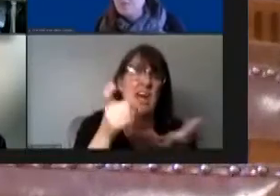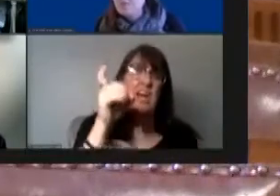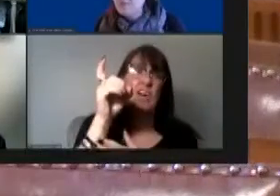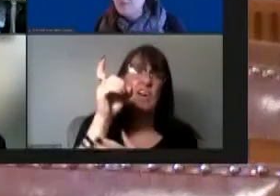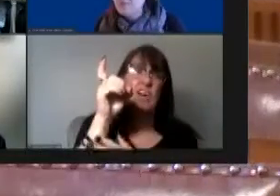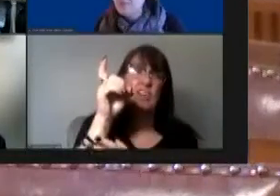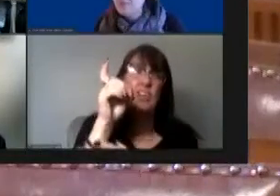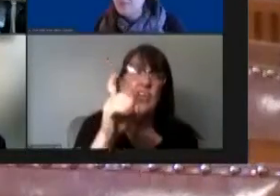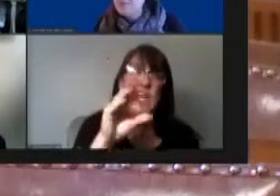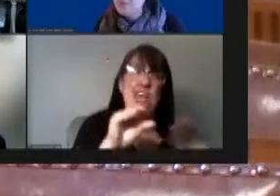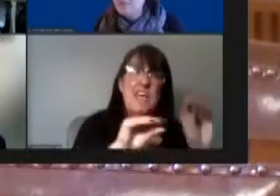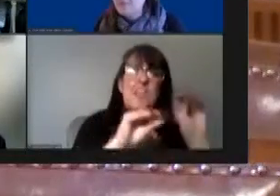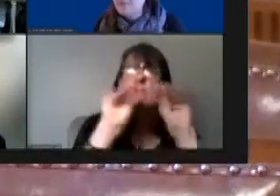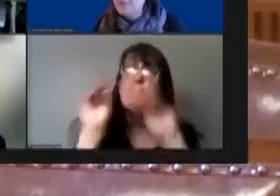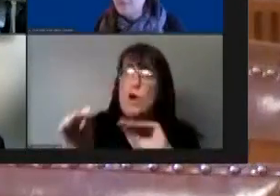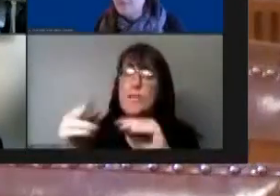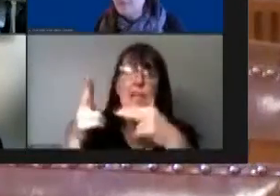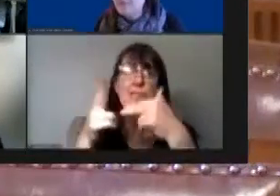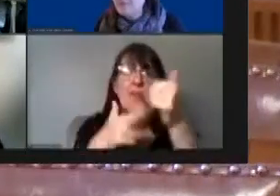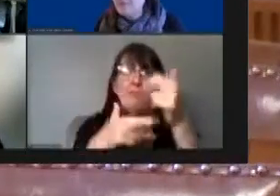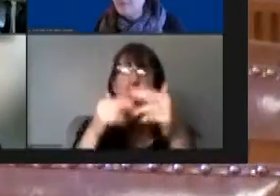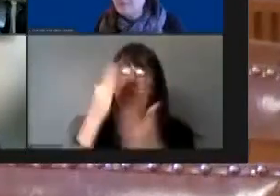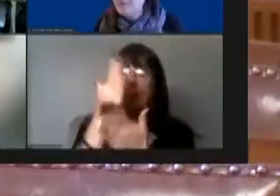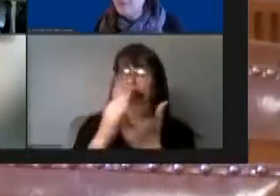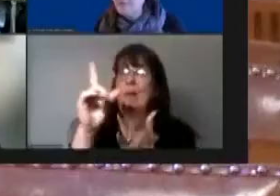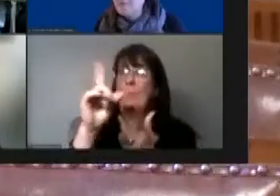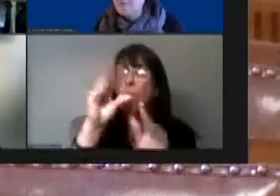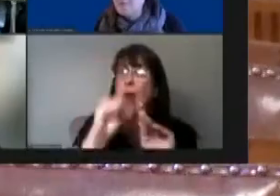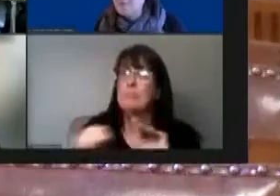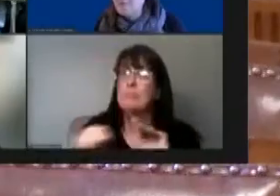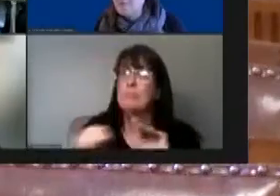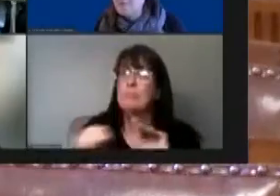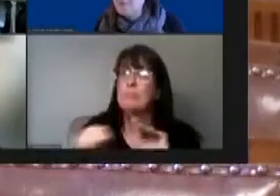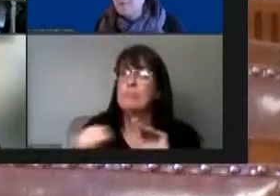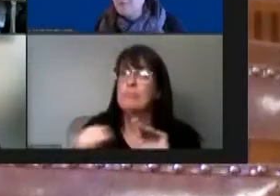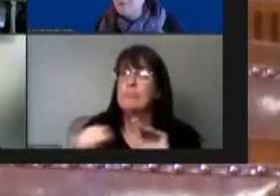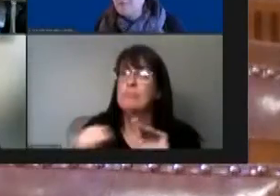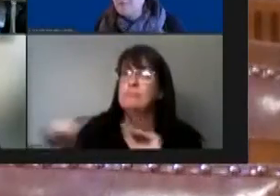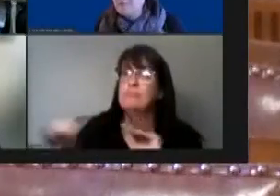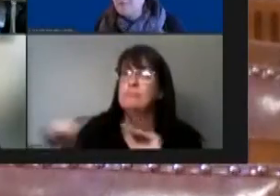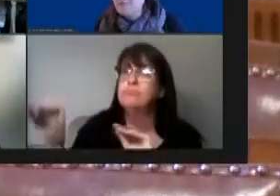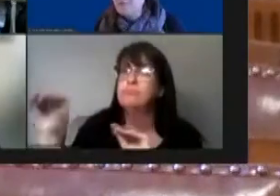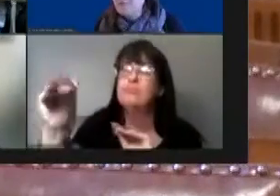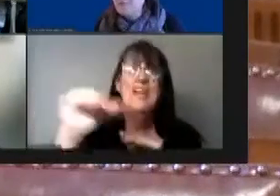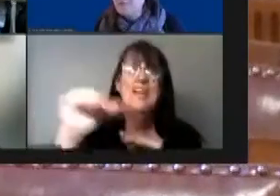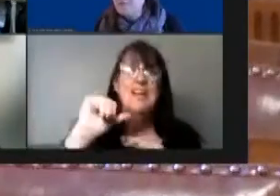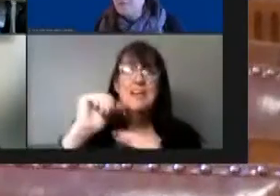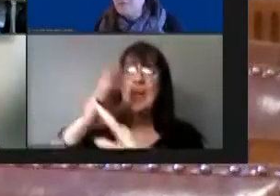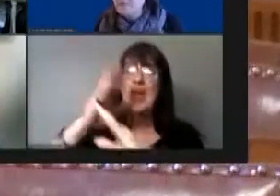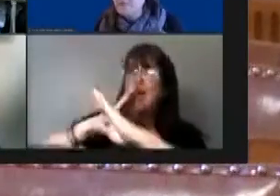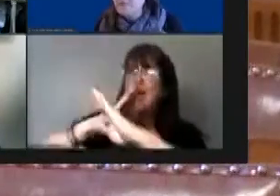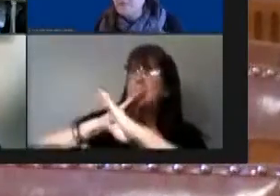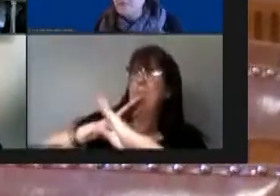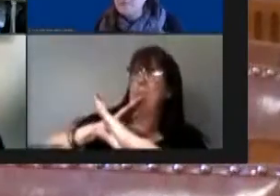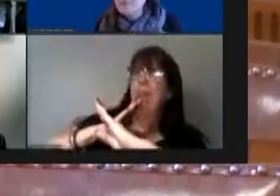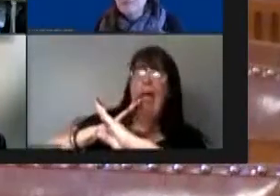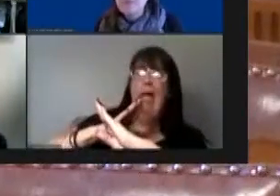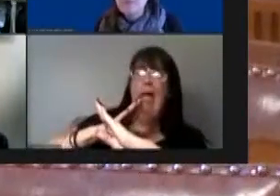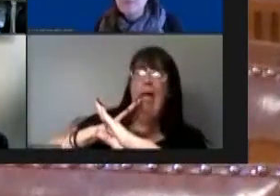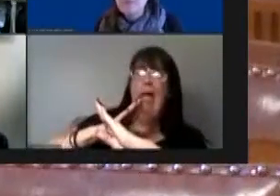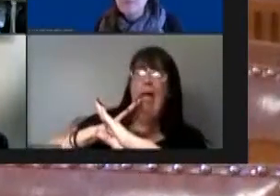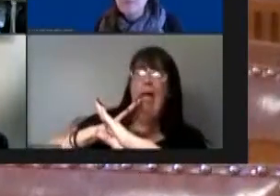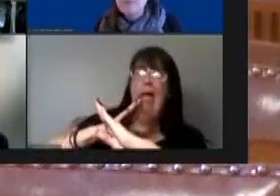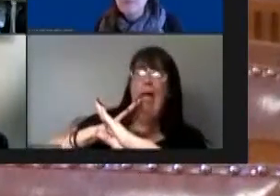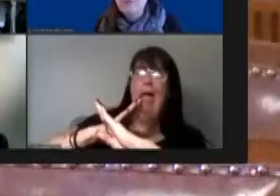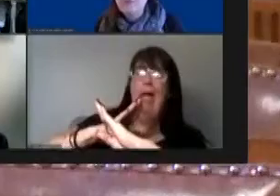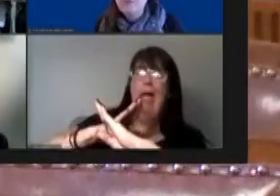building, if you have to, somewhere else, but not block his point of view, his view. And he was saying how lovely